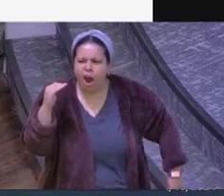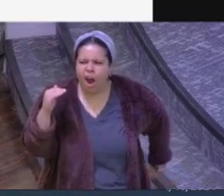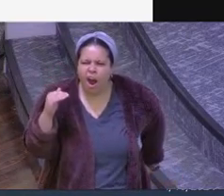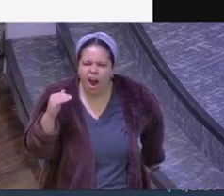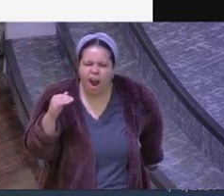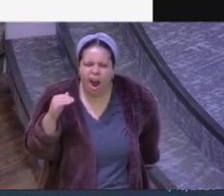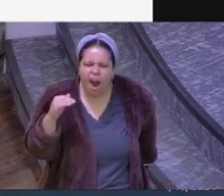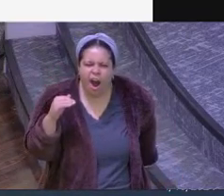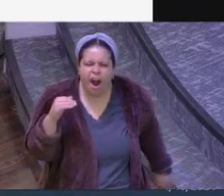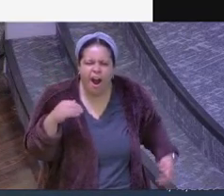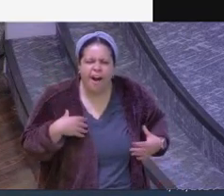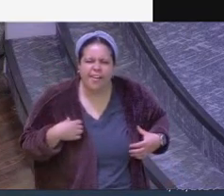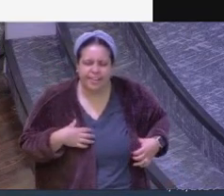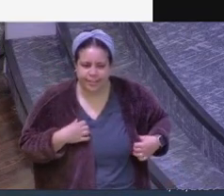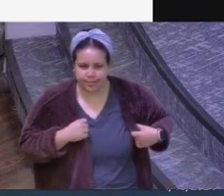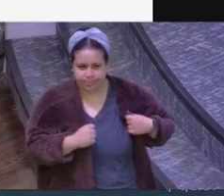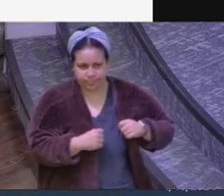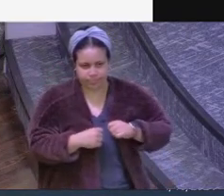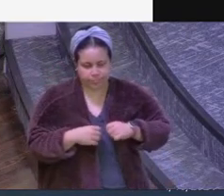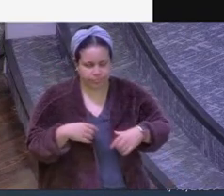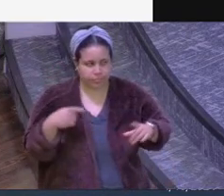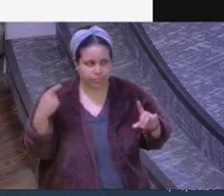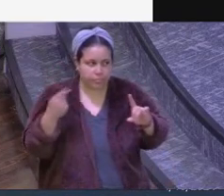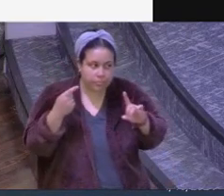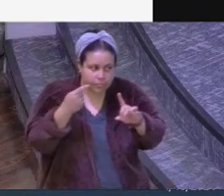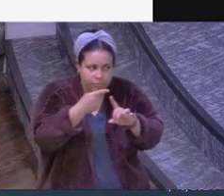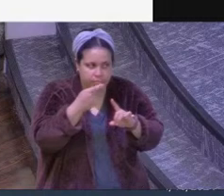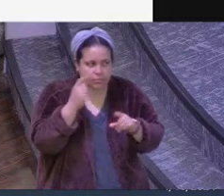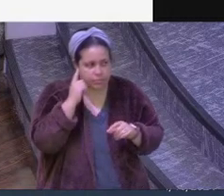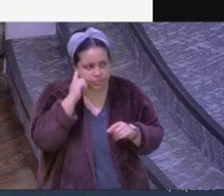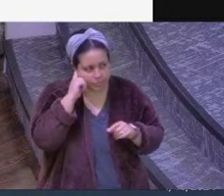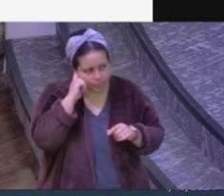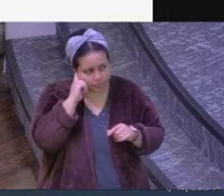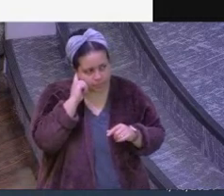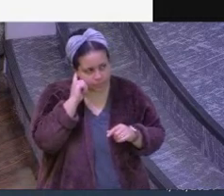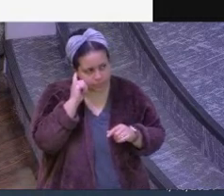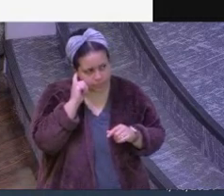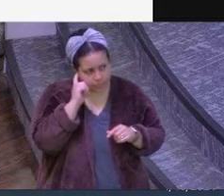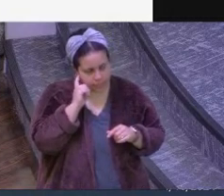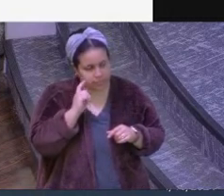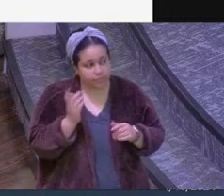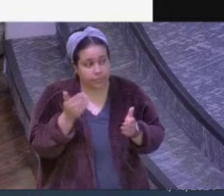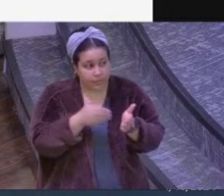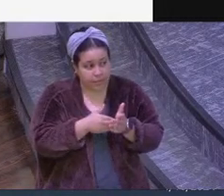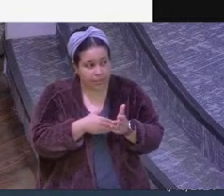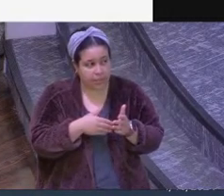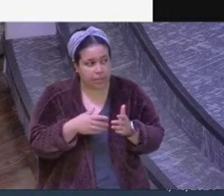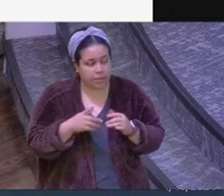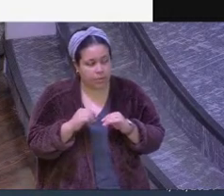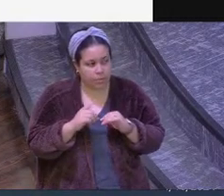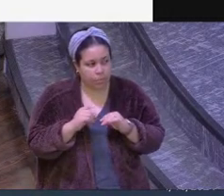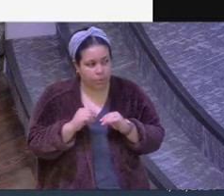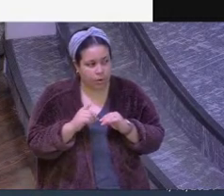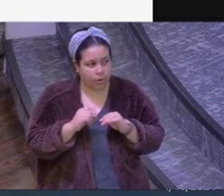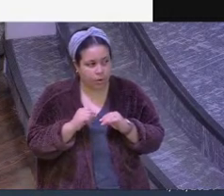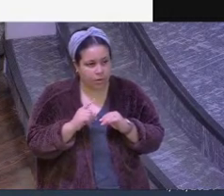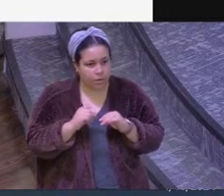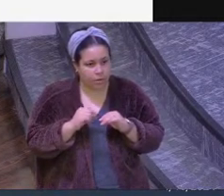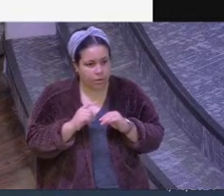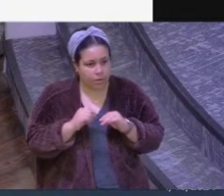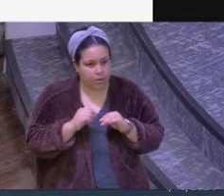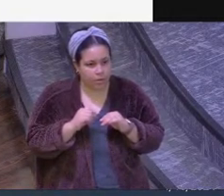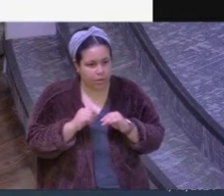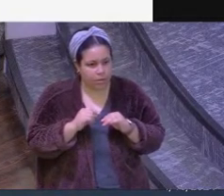So we're headed in the right direction there. Again, there's one more bucket we get that wasn't around. I mean, I'm trying to